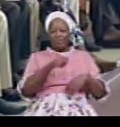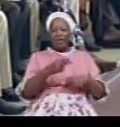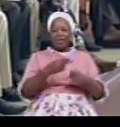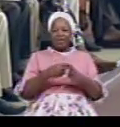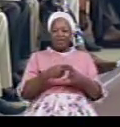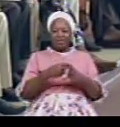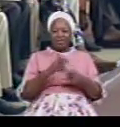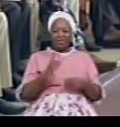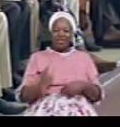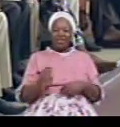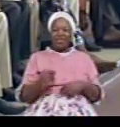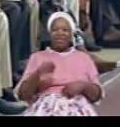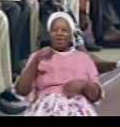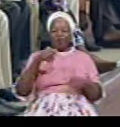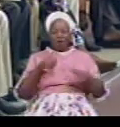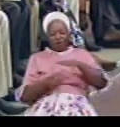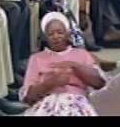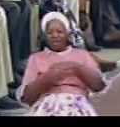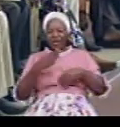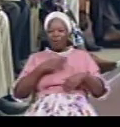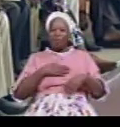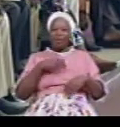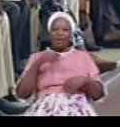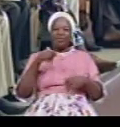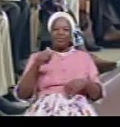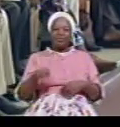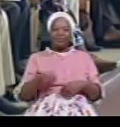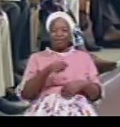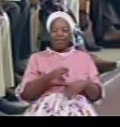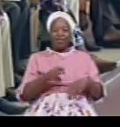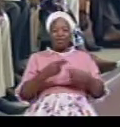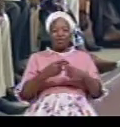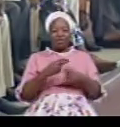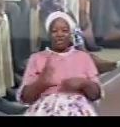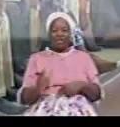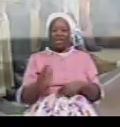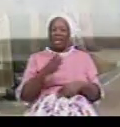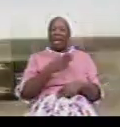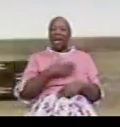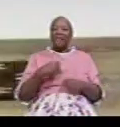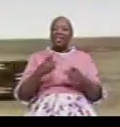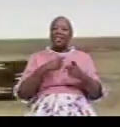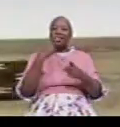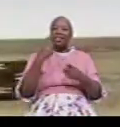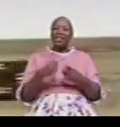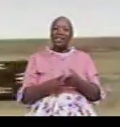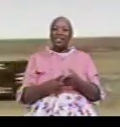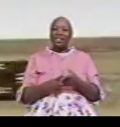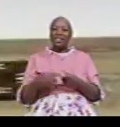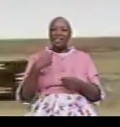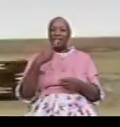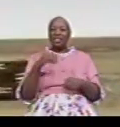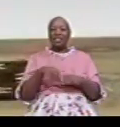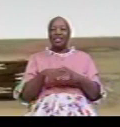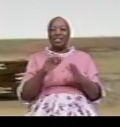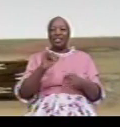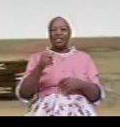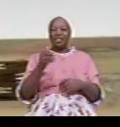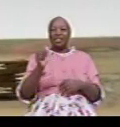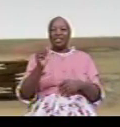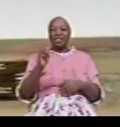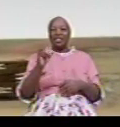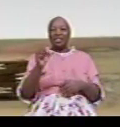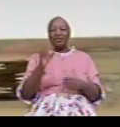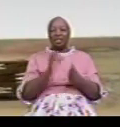my feet shortly. And then it says in James chapter 4,